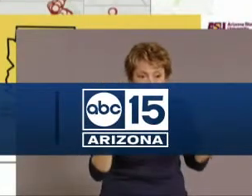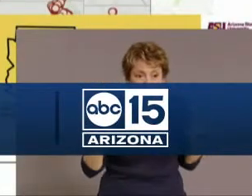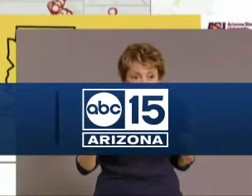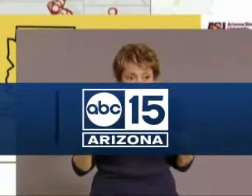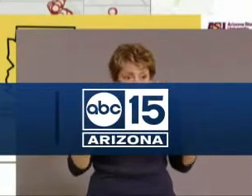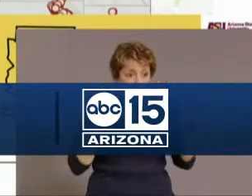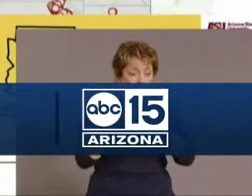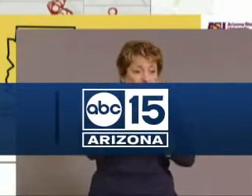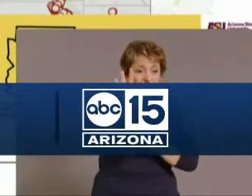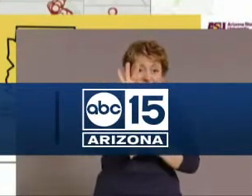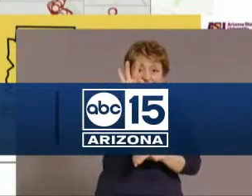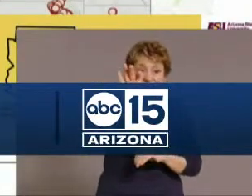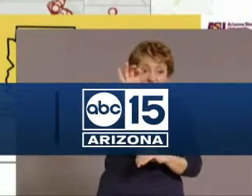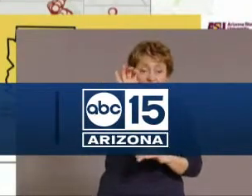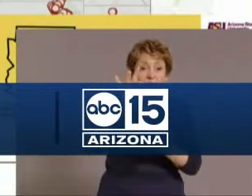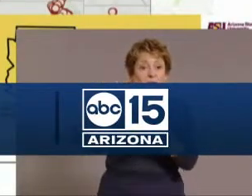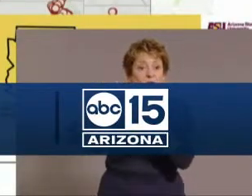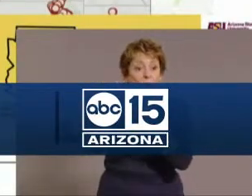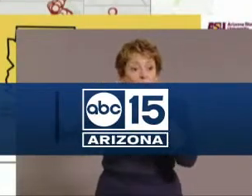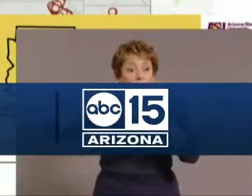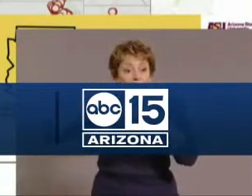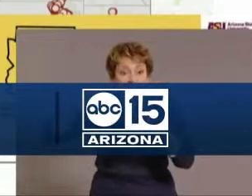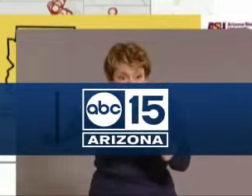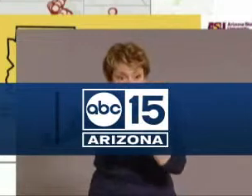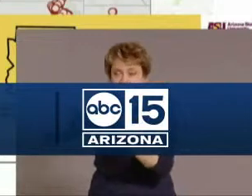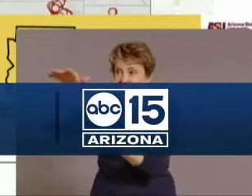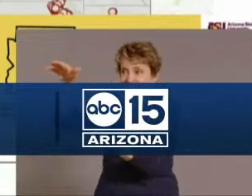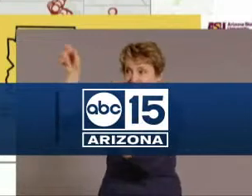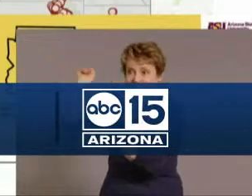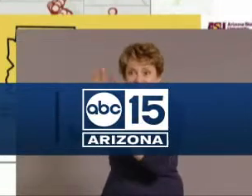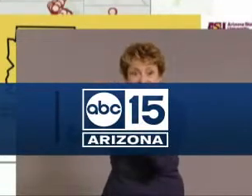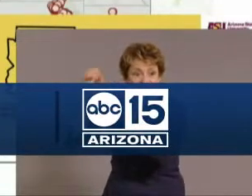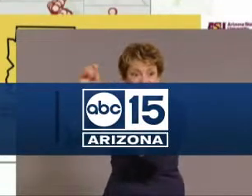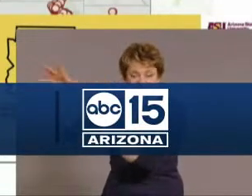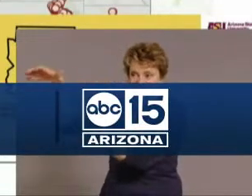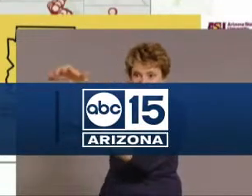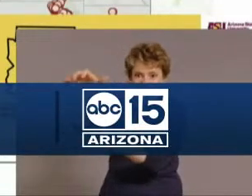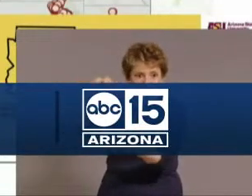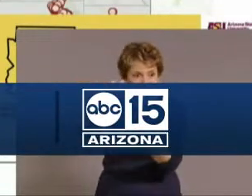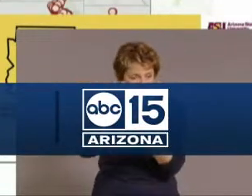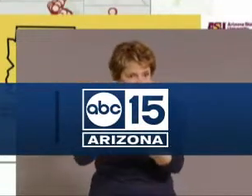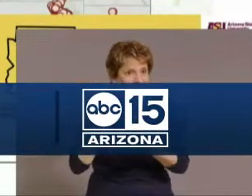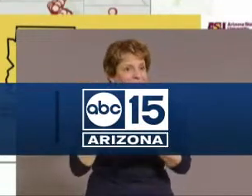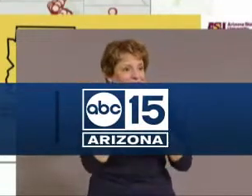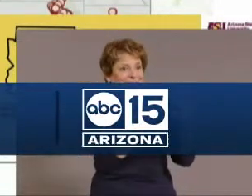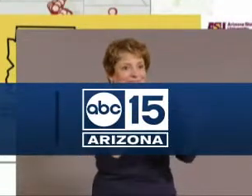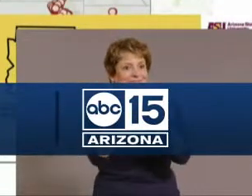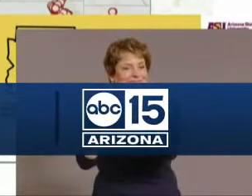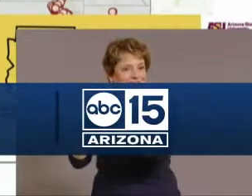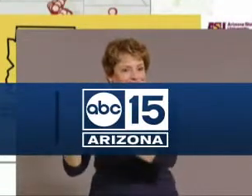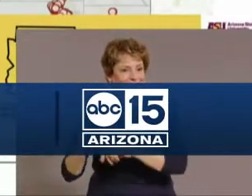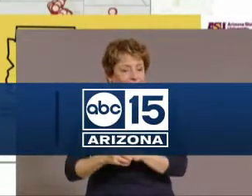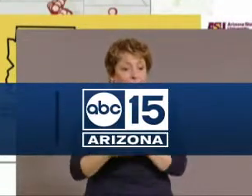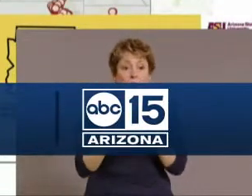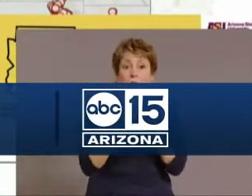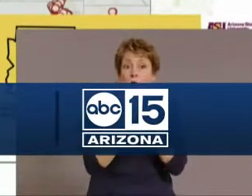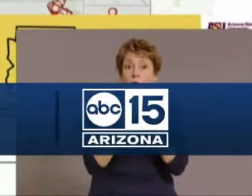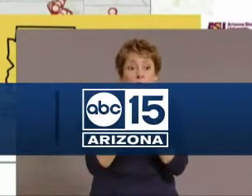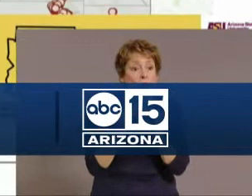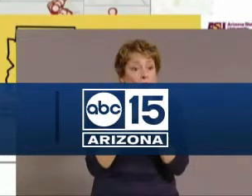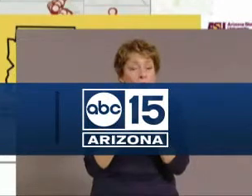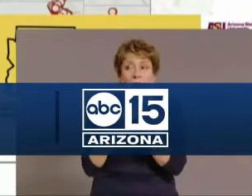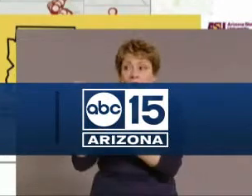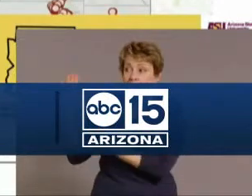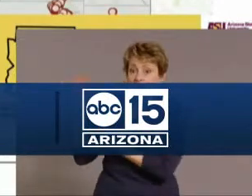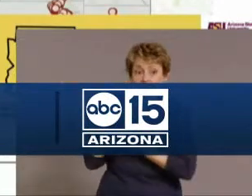receiving vaccine through the Federal Retail Pharmacy Partnership Program. And as we're starting to get additional vaccine in the